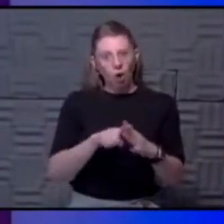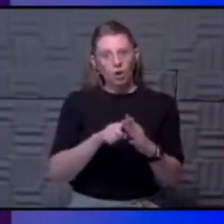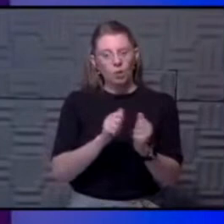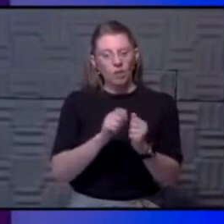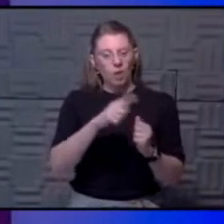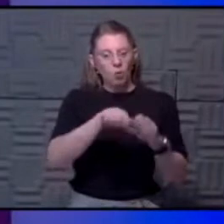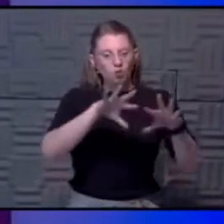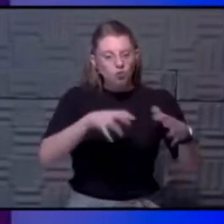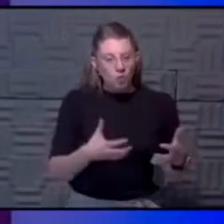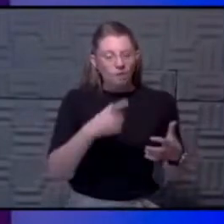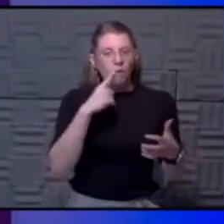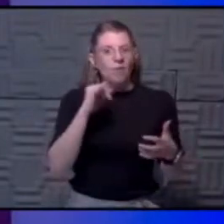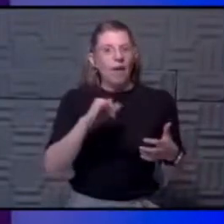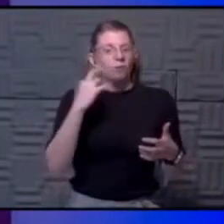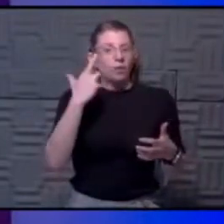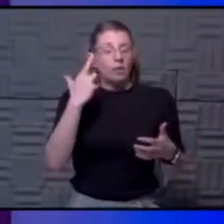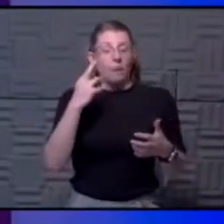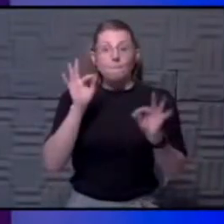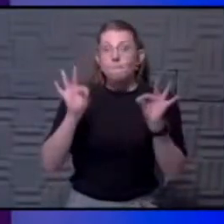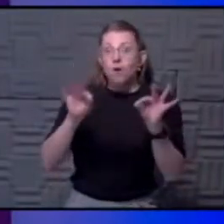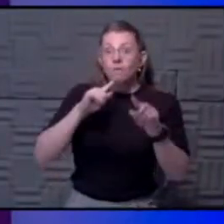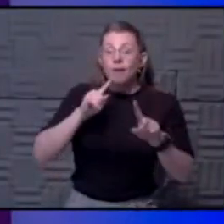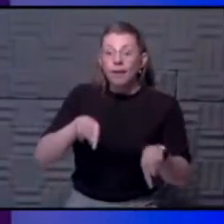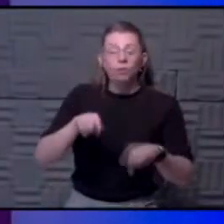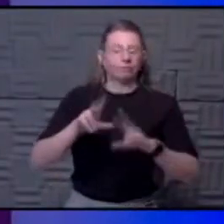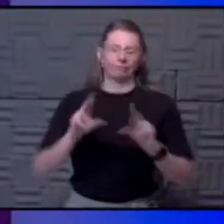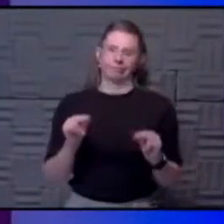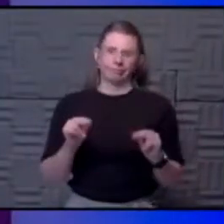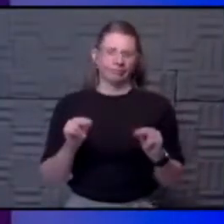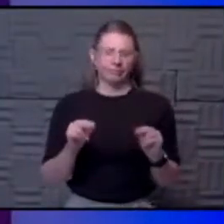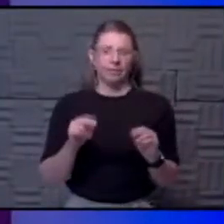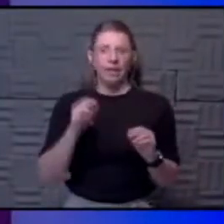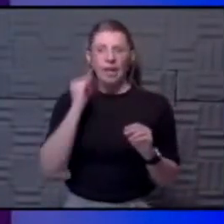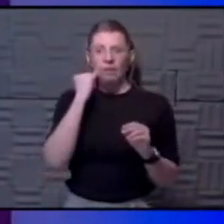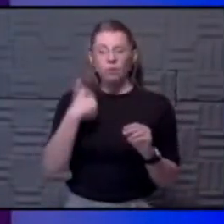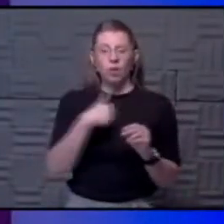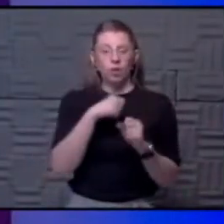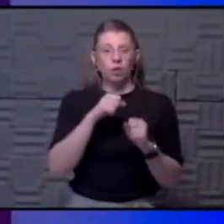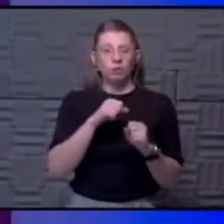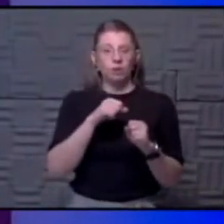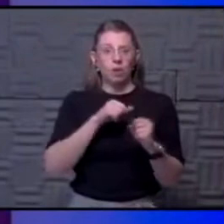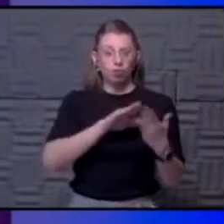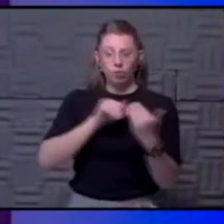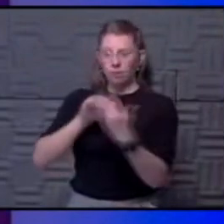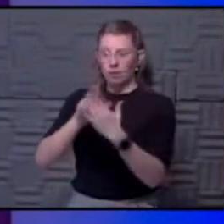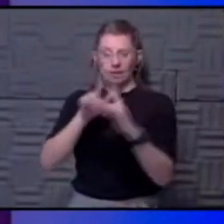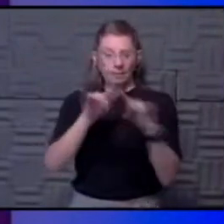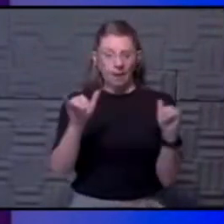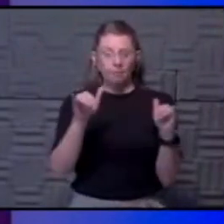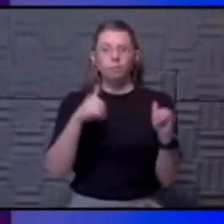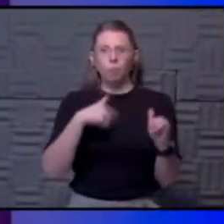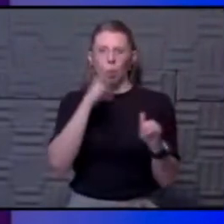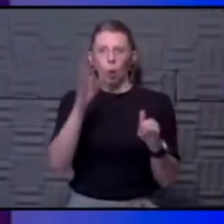reasons. It doesn't mean it was a perfect answer. I think we all admit if we could address both the population and individual at the same time, we would.